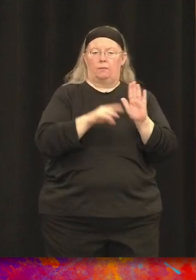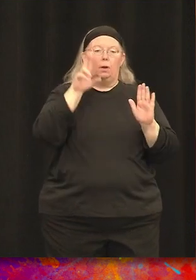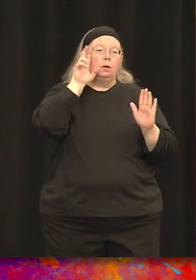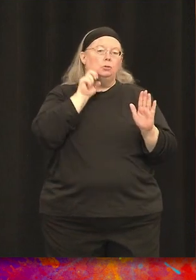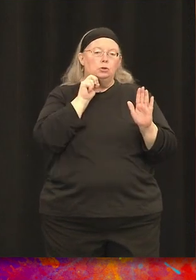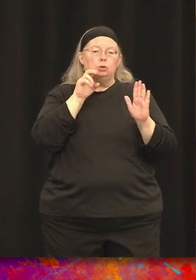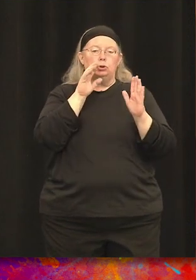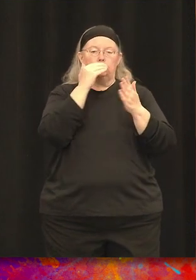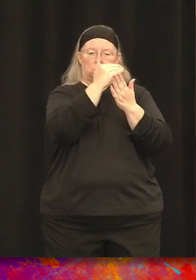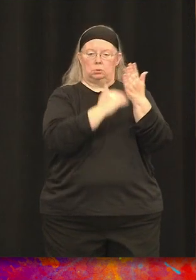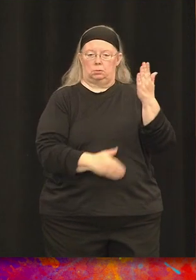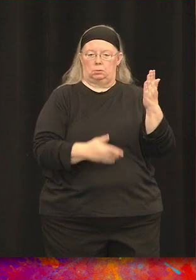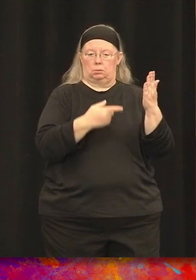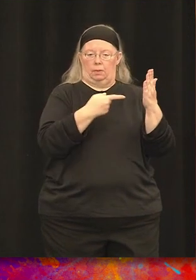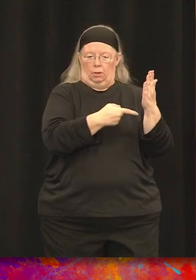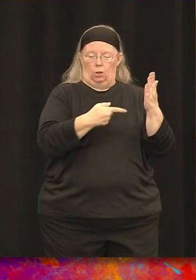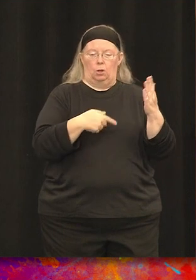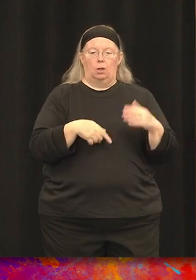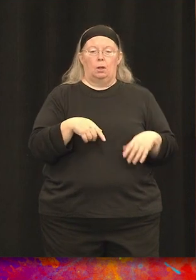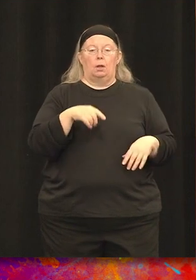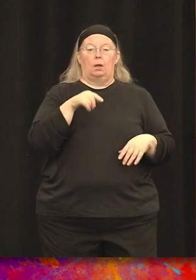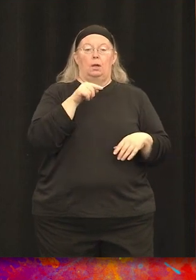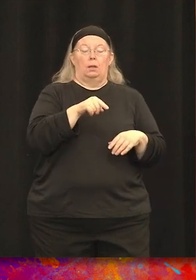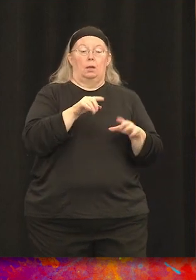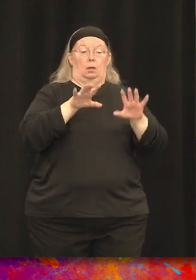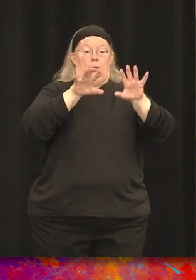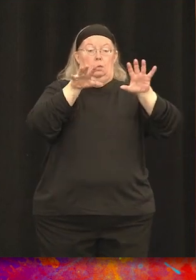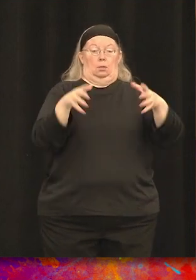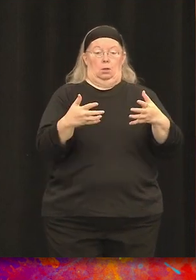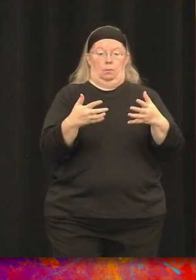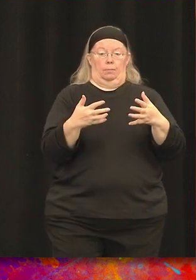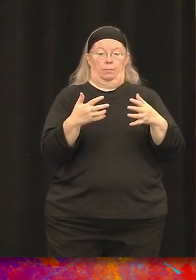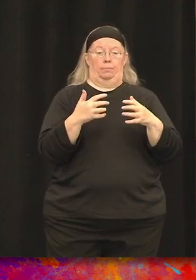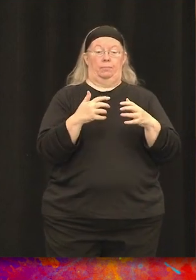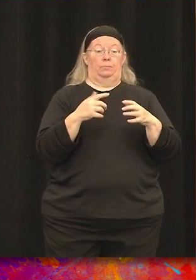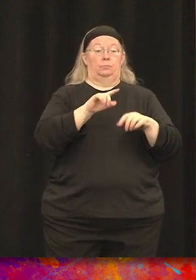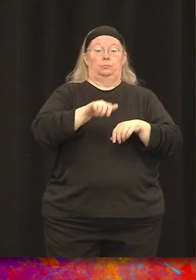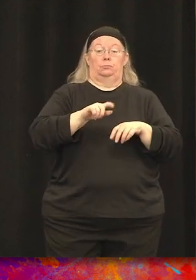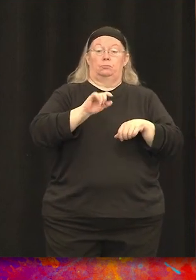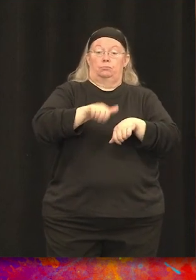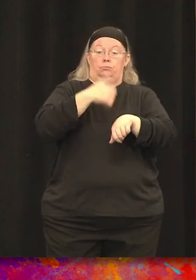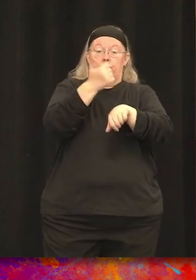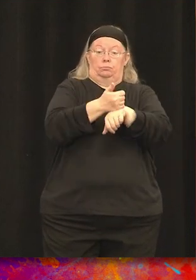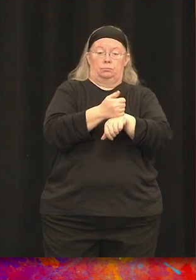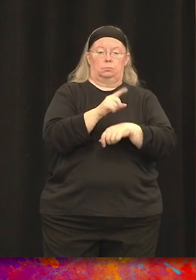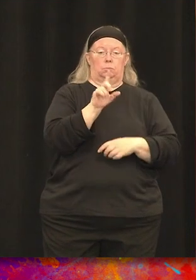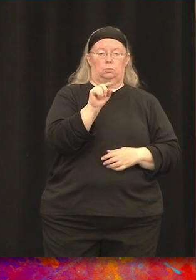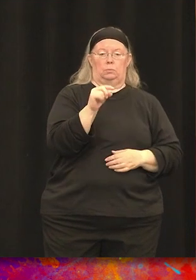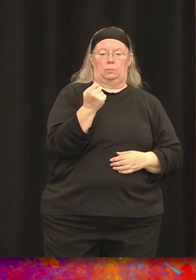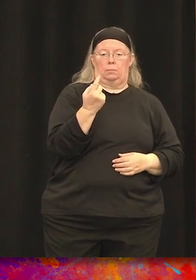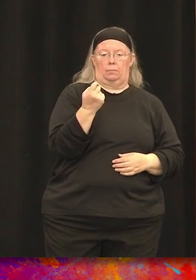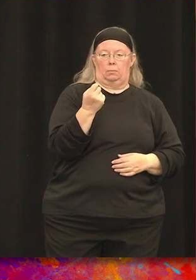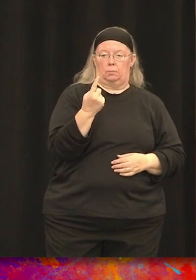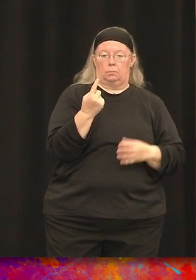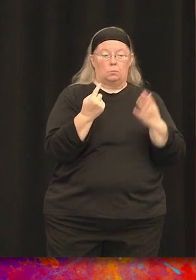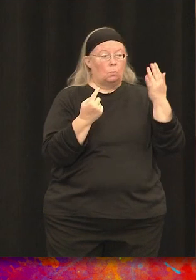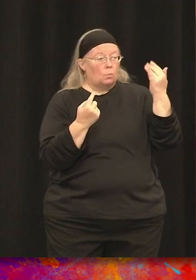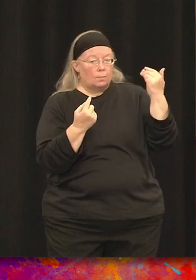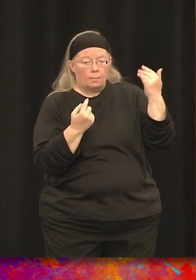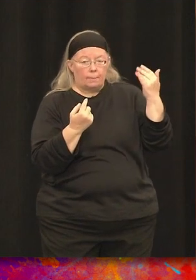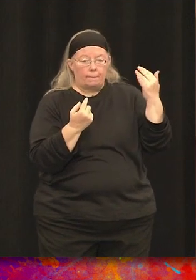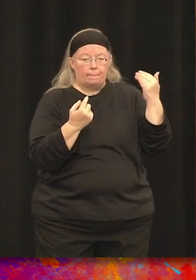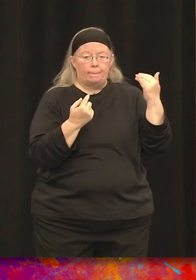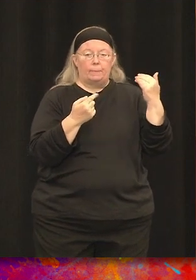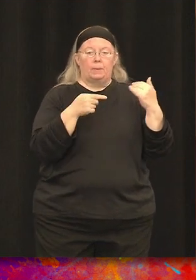was created in 2011 in response to the urgent message from researchers from the